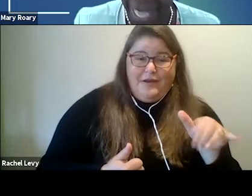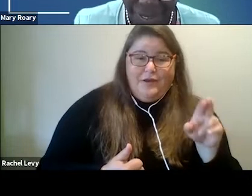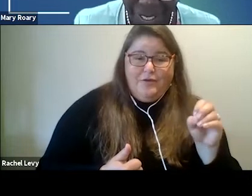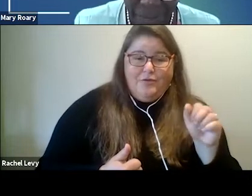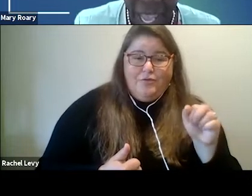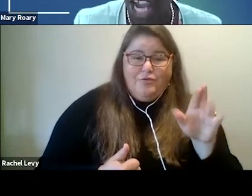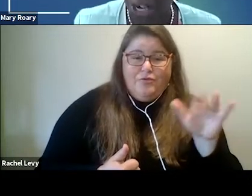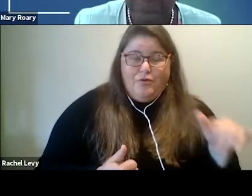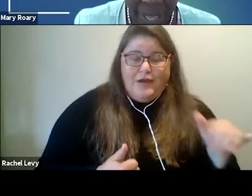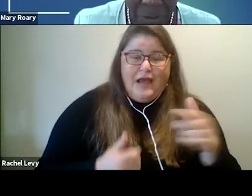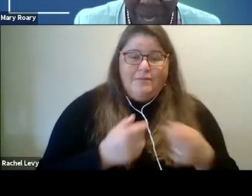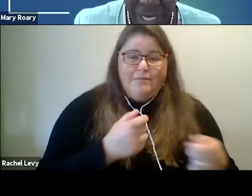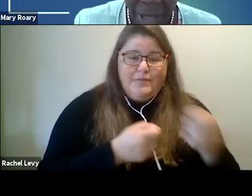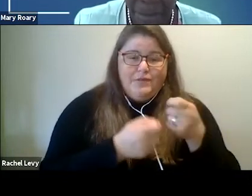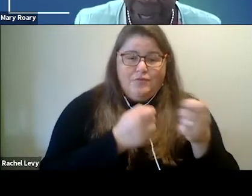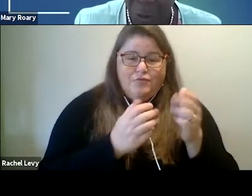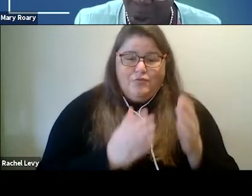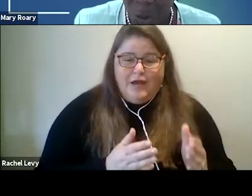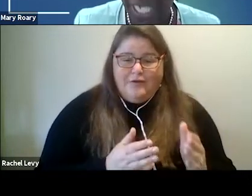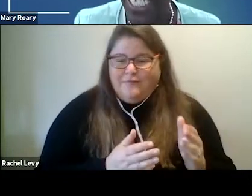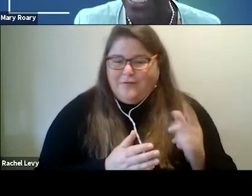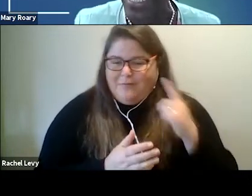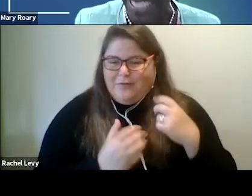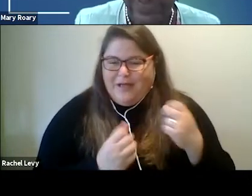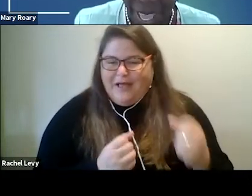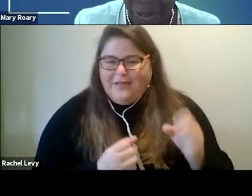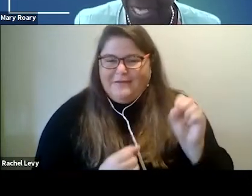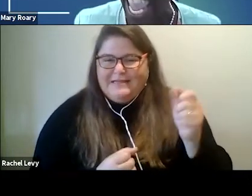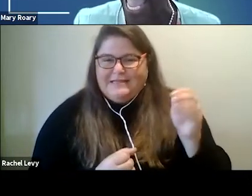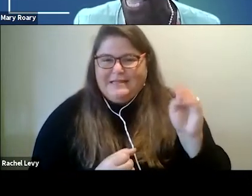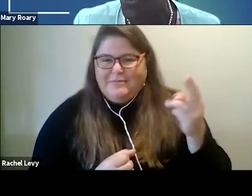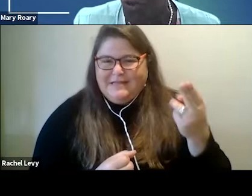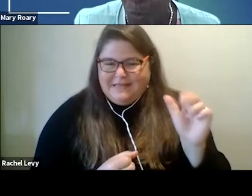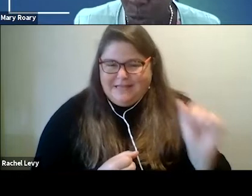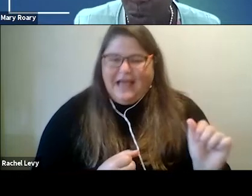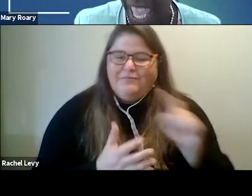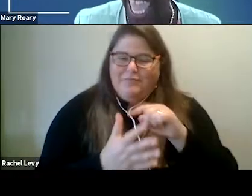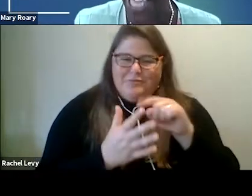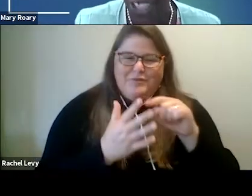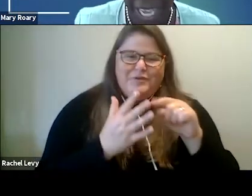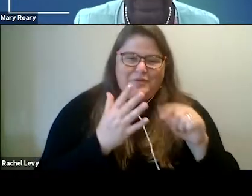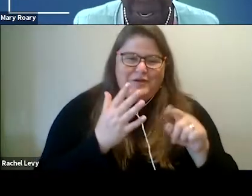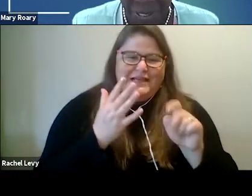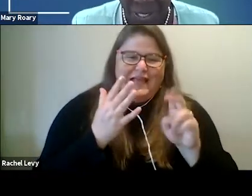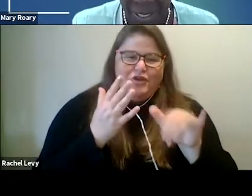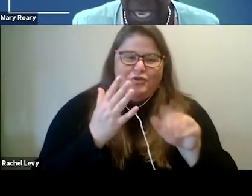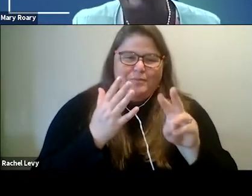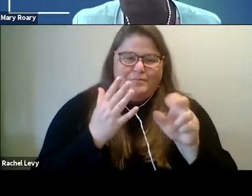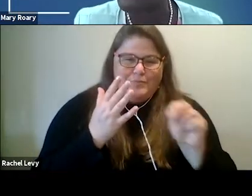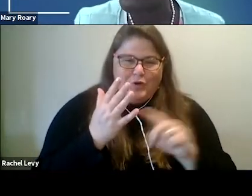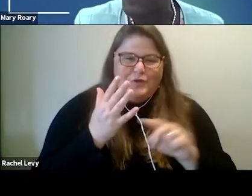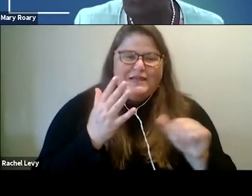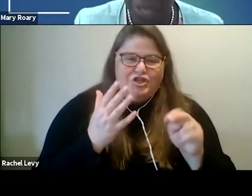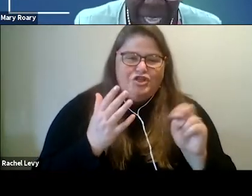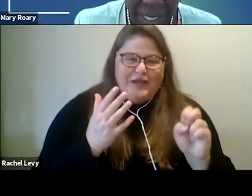at SAMHSA, Erin Begelman, Michael Hogan, Lily Mells, Andrew Moon, and Jane Pearson.